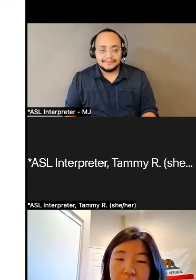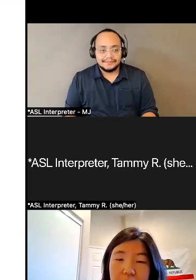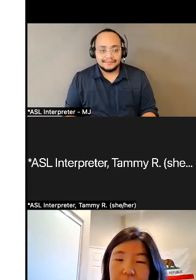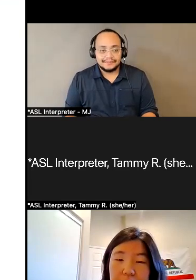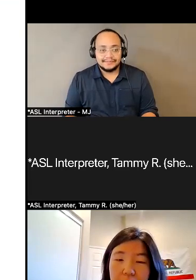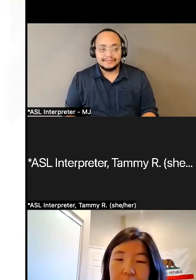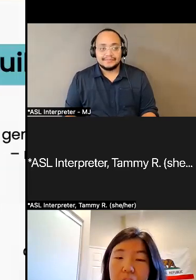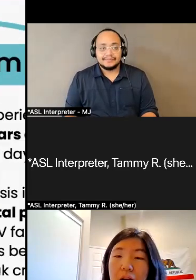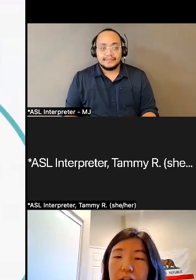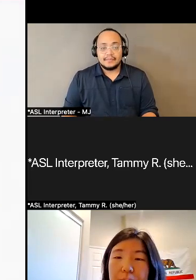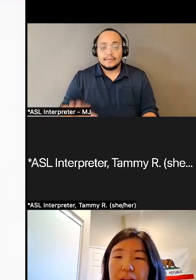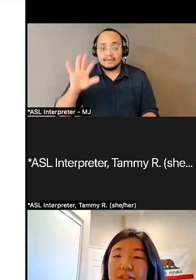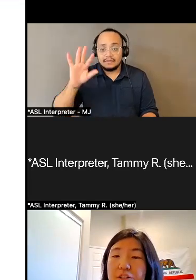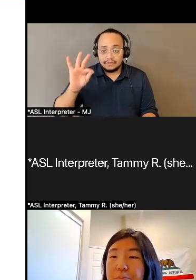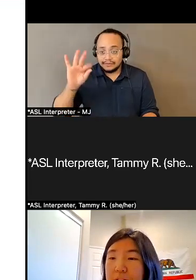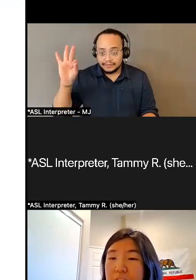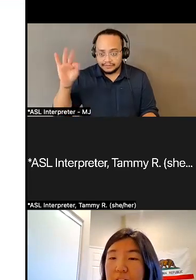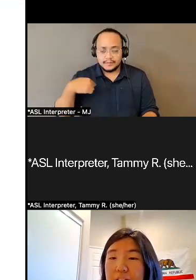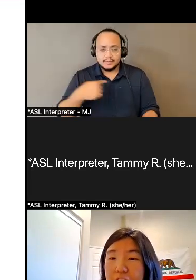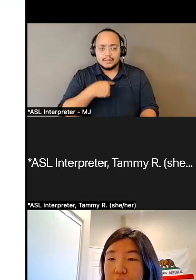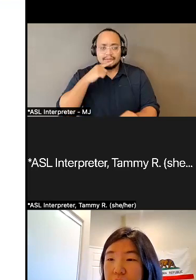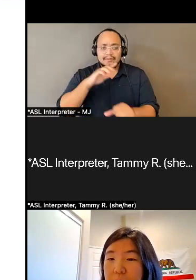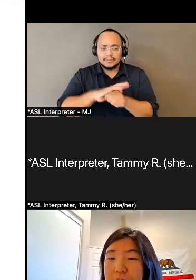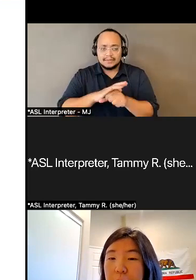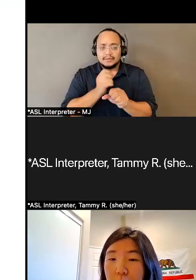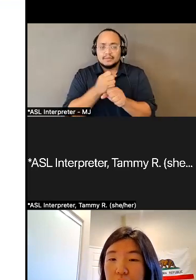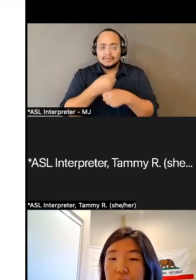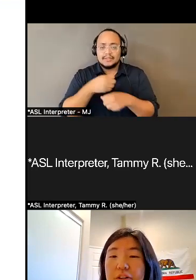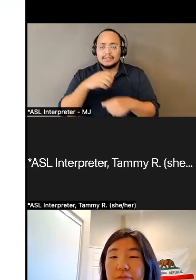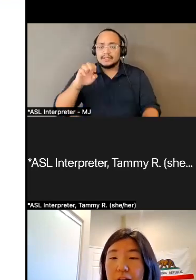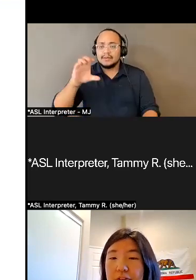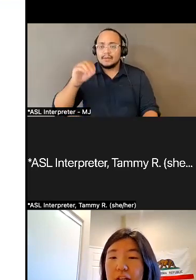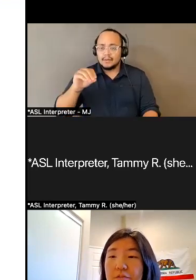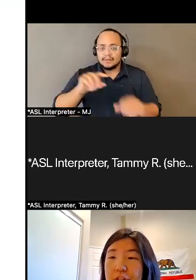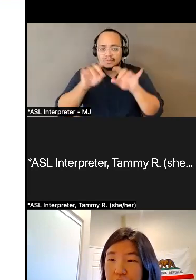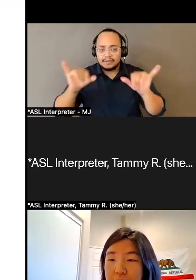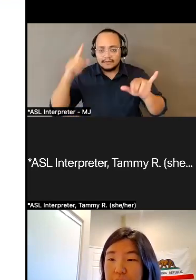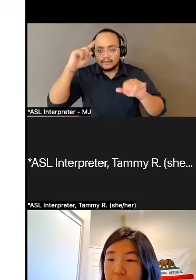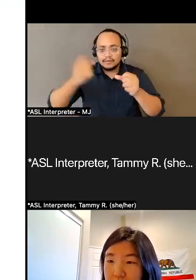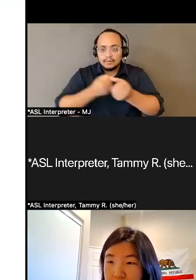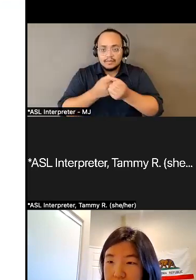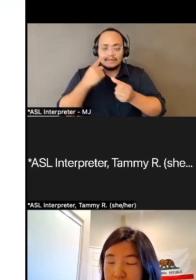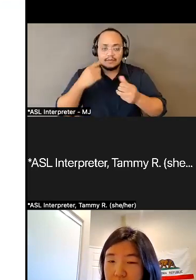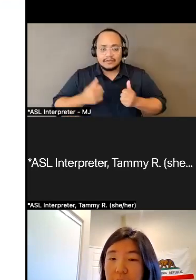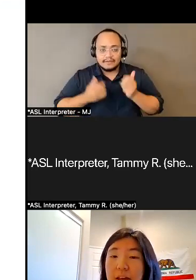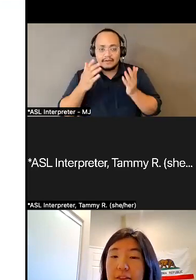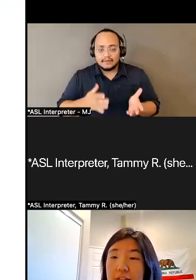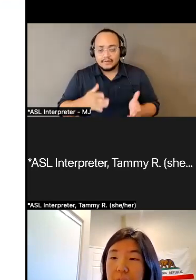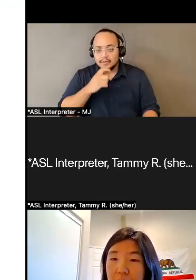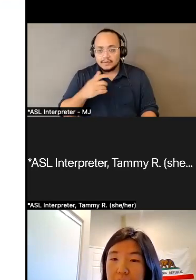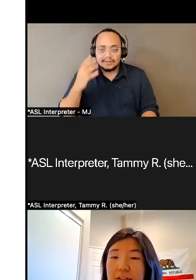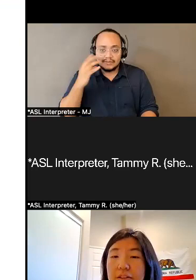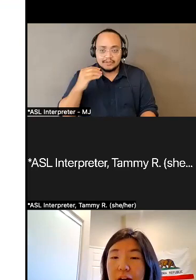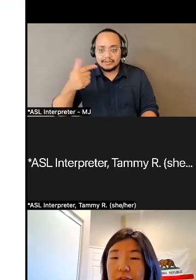So we at FreeFrom are committed to building an ecosystem of support for survivors of gender-based violence. This